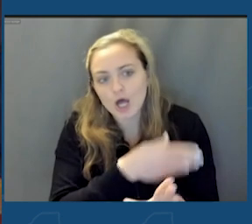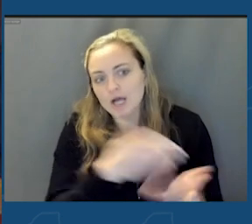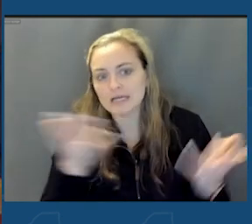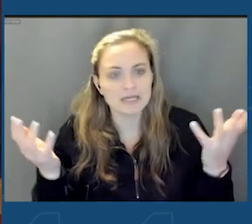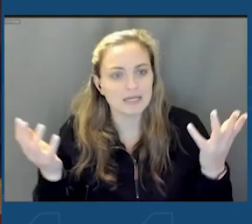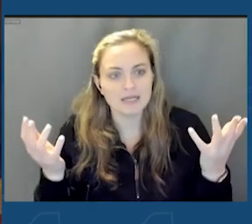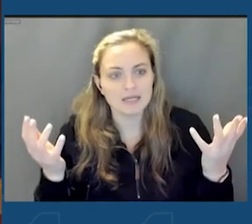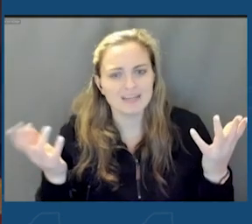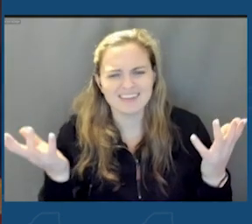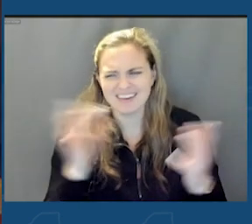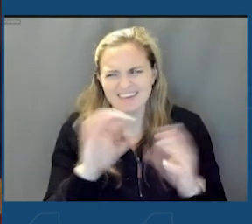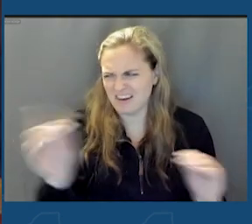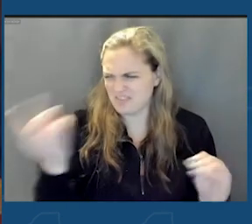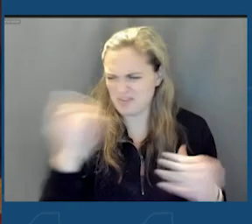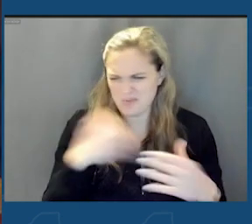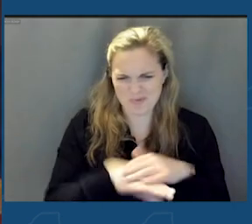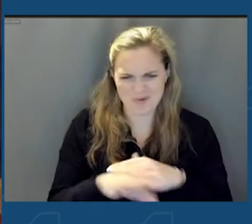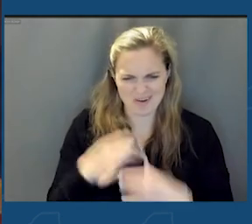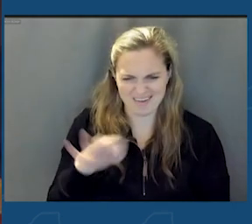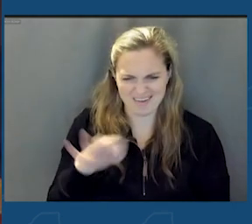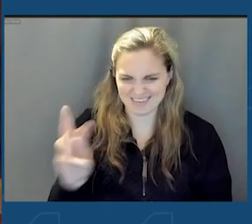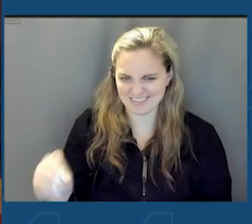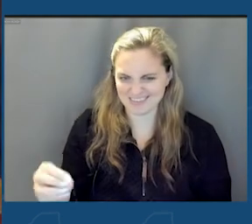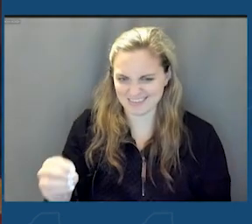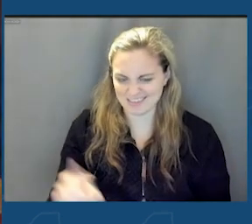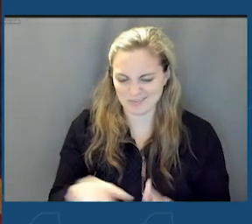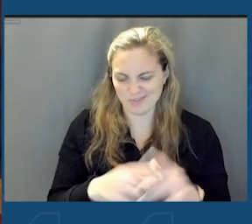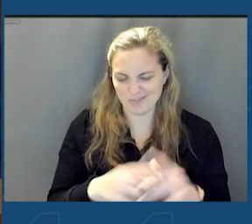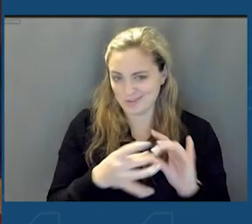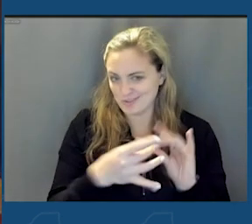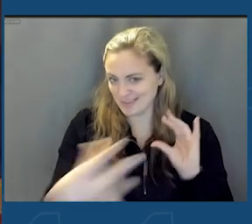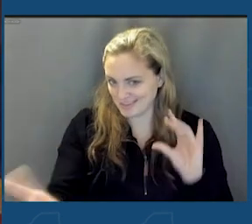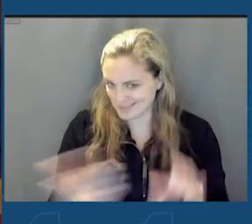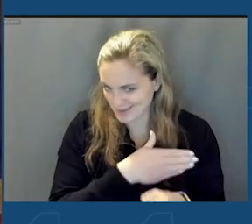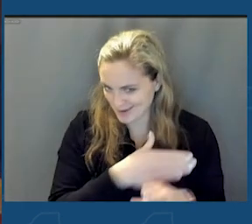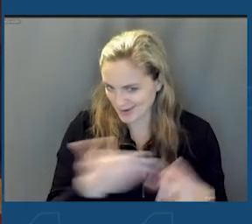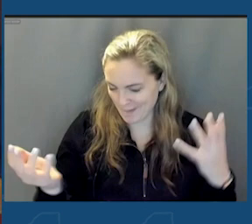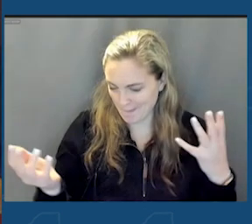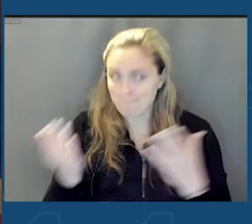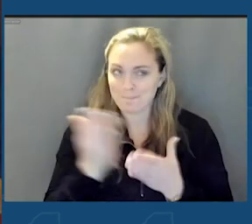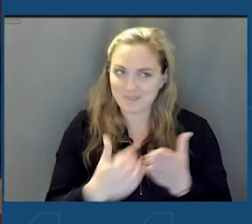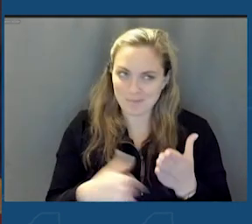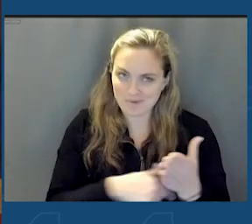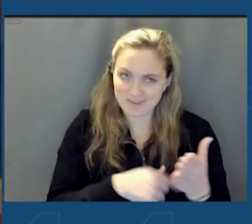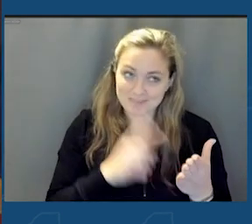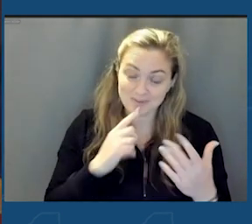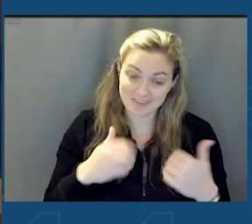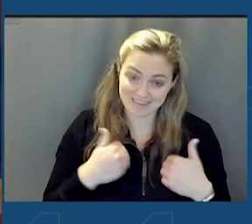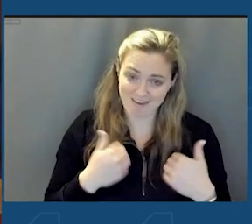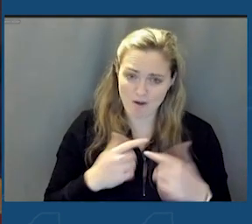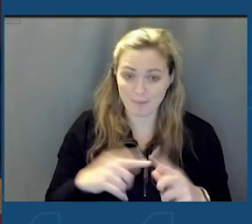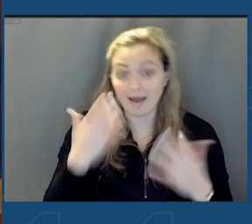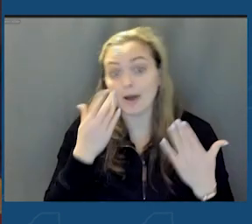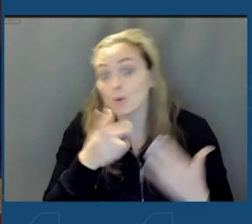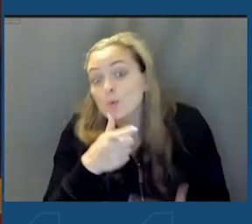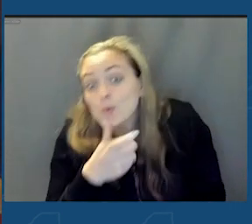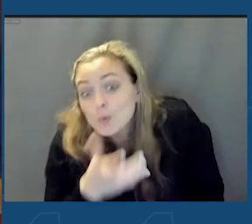None of you were born in 1960 when it was first released. Some of us might have been really little, but I don't know who.